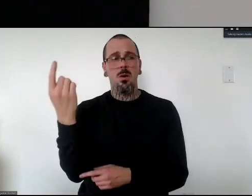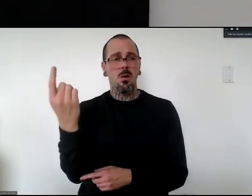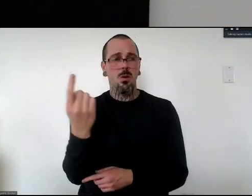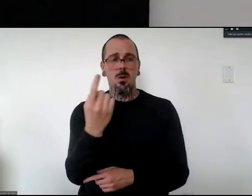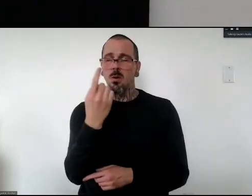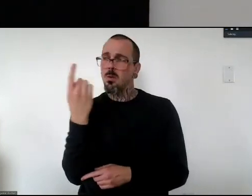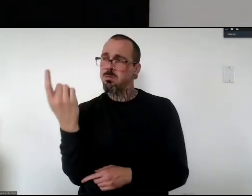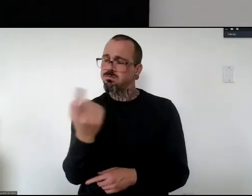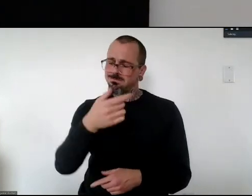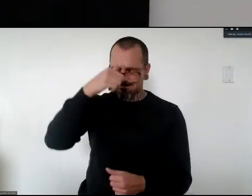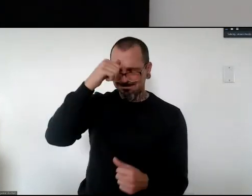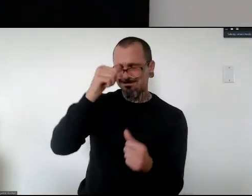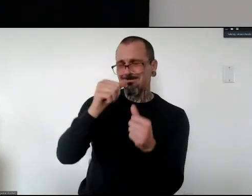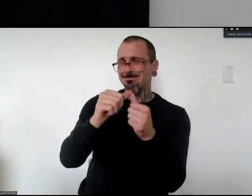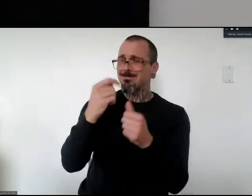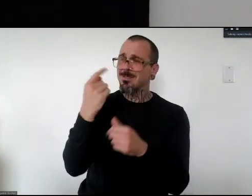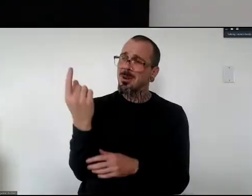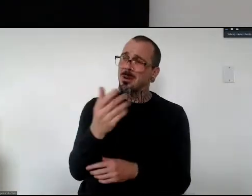a